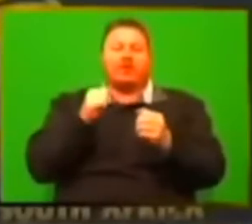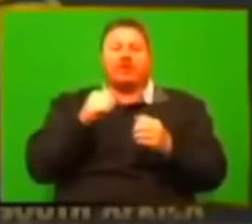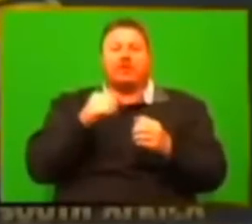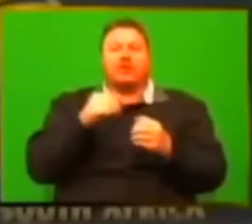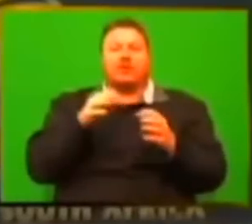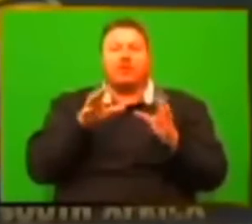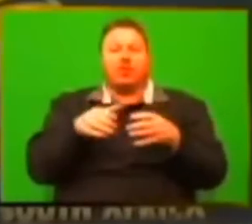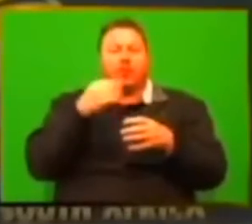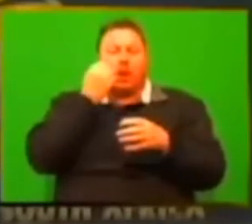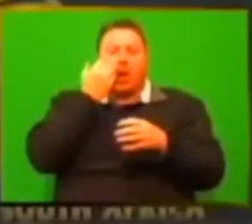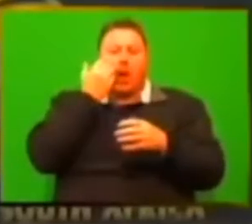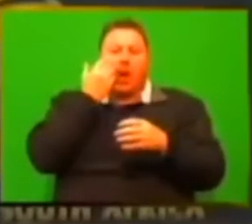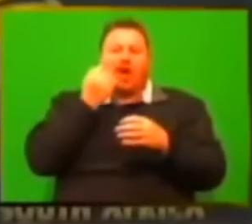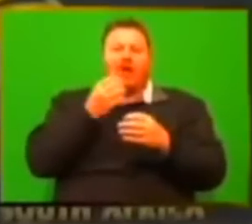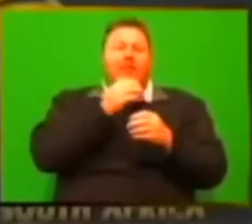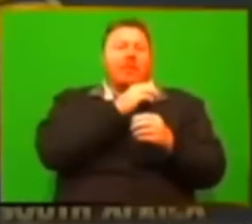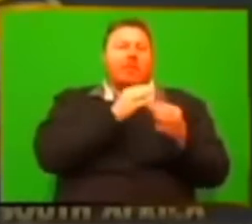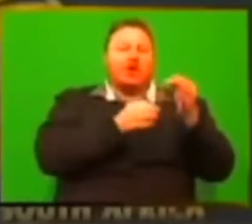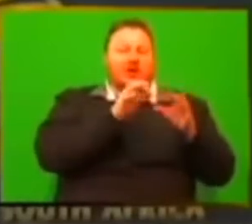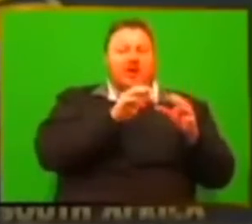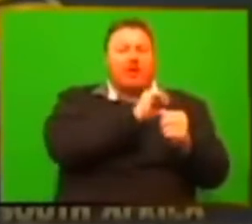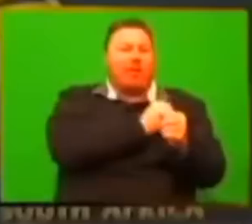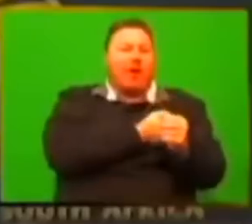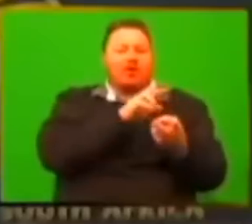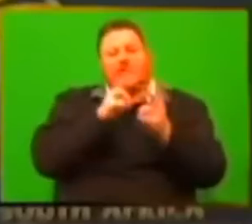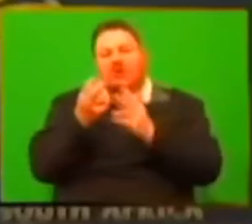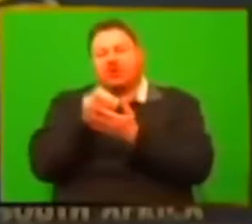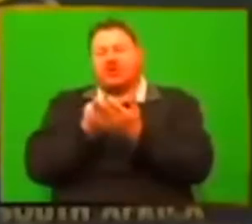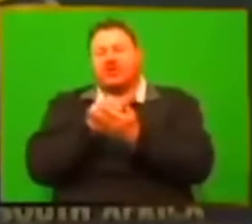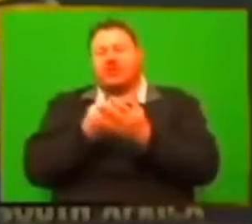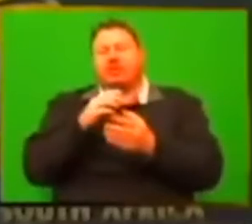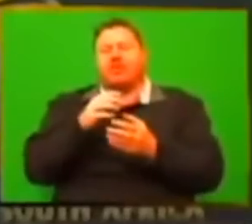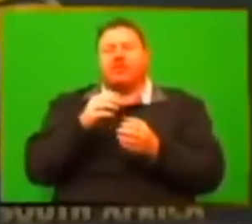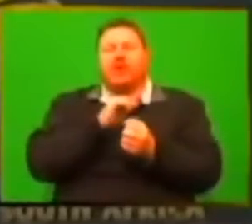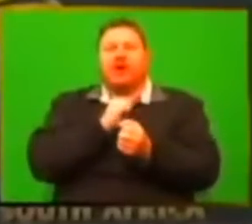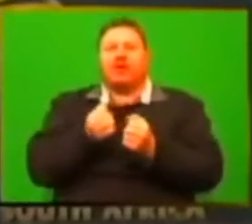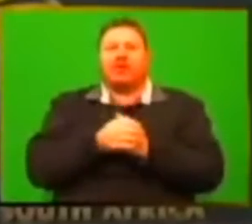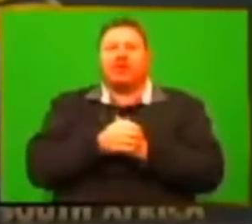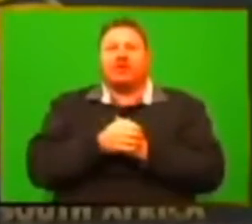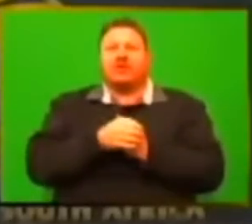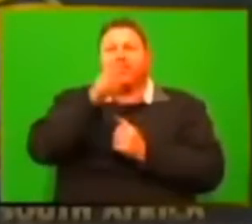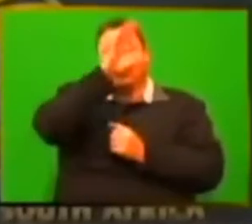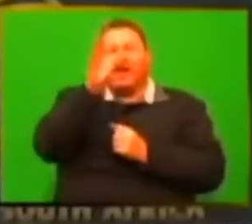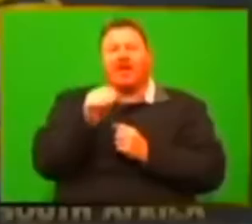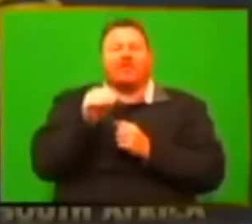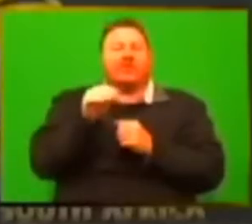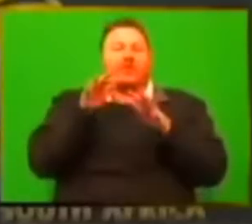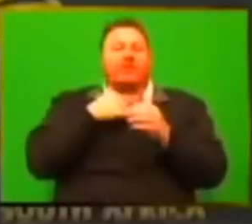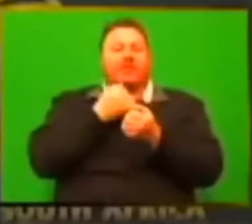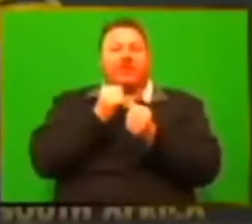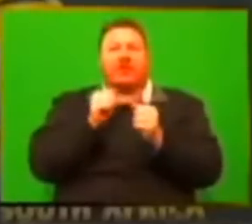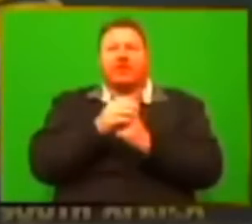political power into economic power. As our forefathers in the liberation struggle in the African continent said,